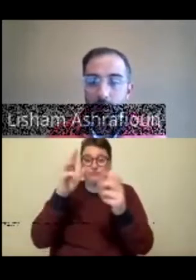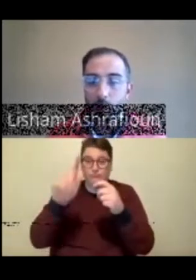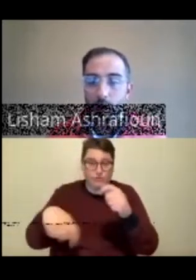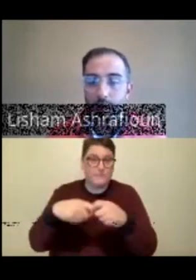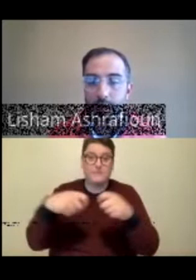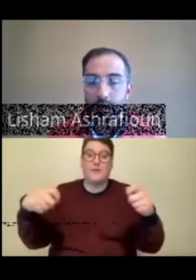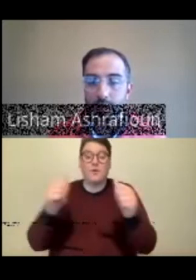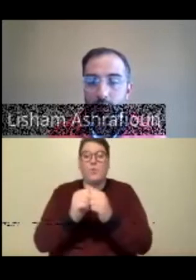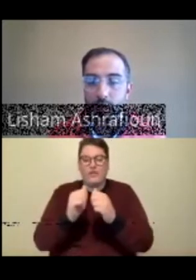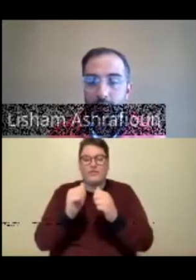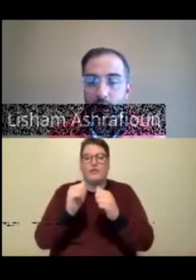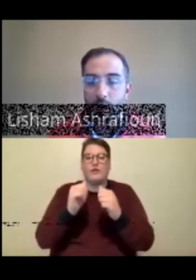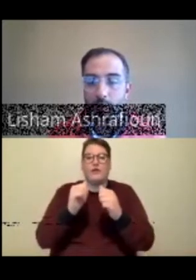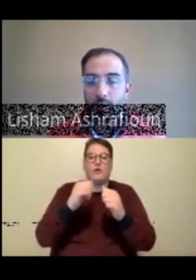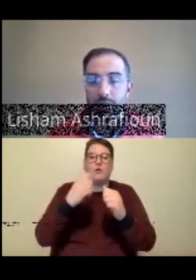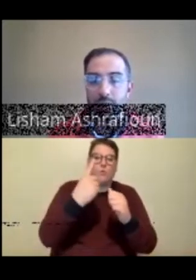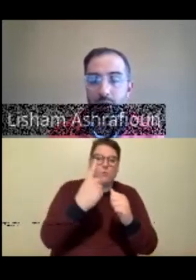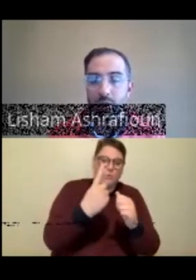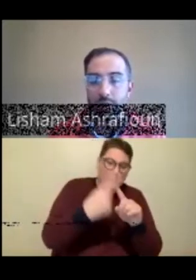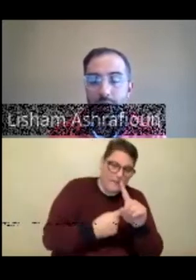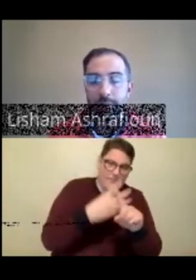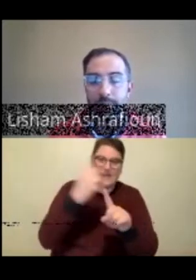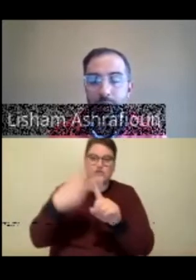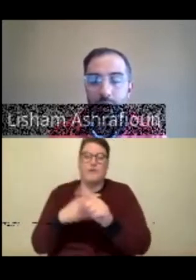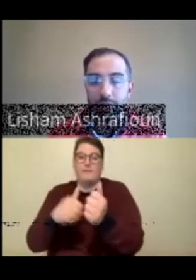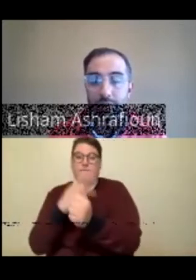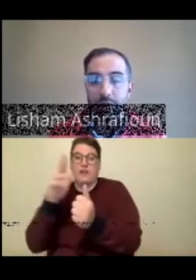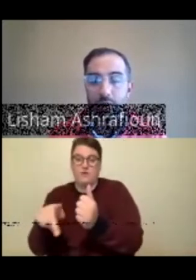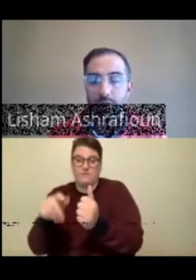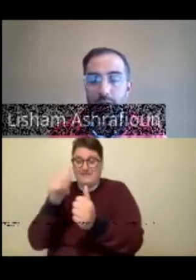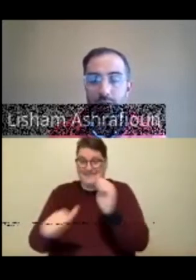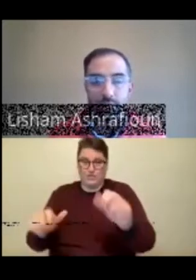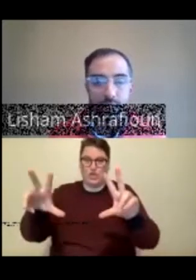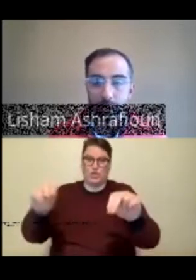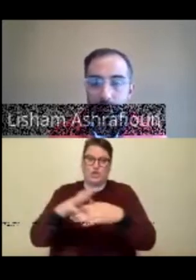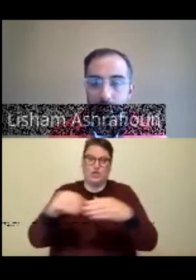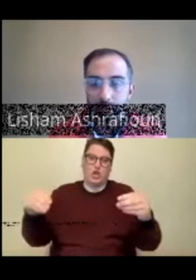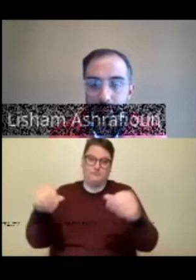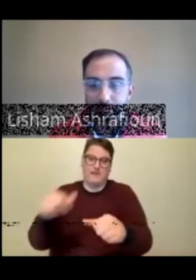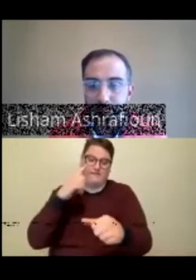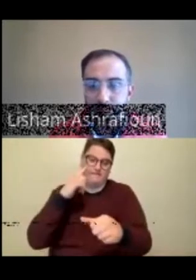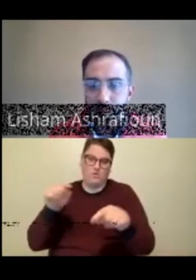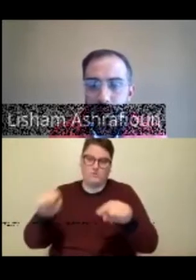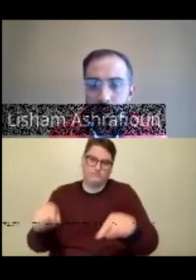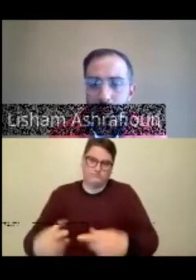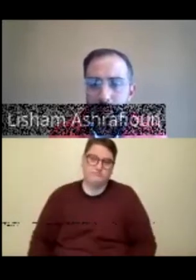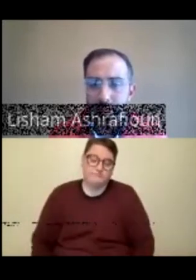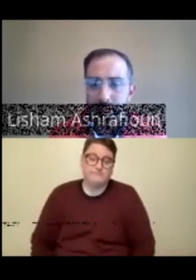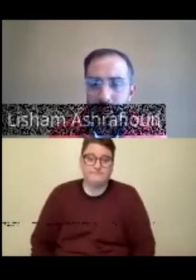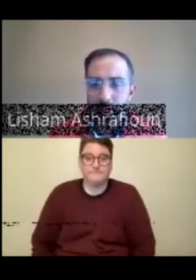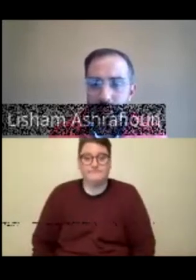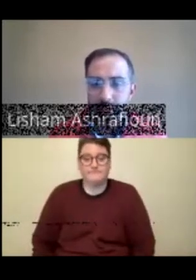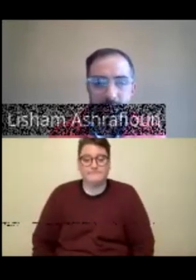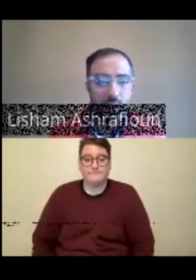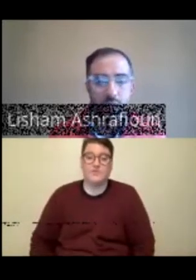with a 1 and 2 month follow-up where they can earn $30 for each assessment completed. So